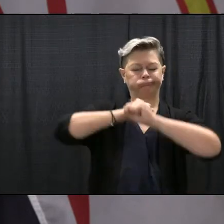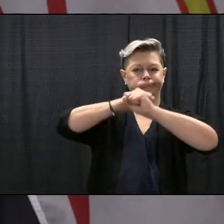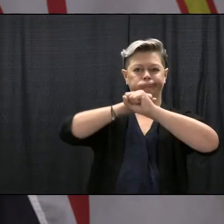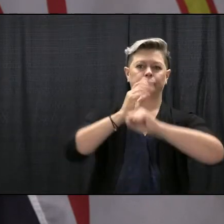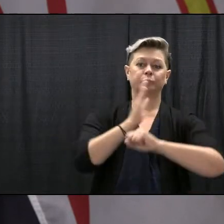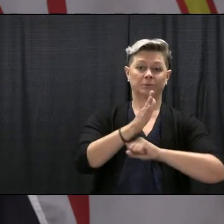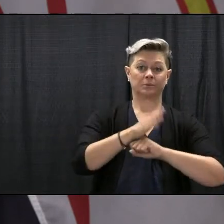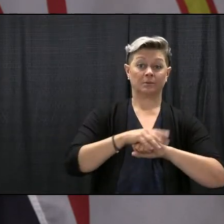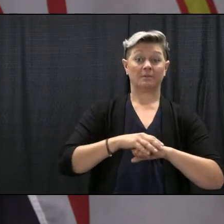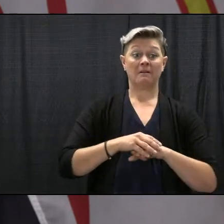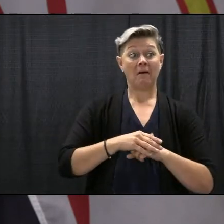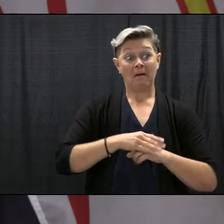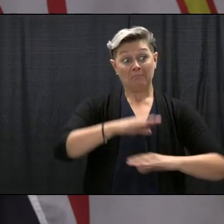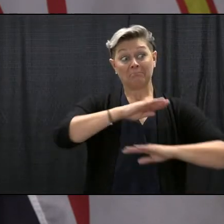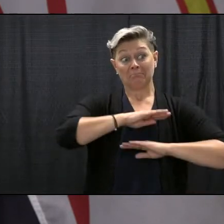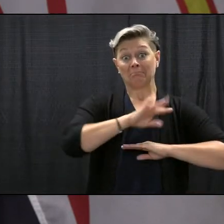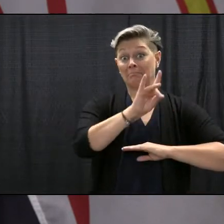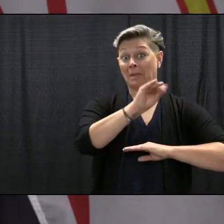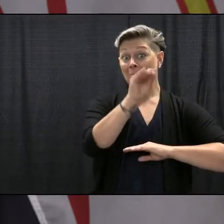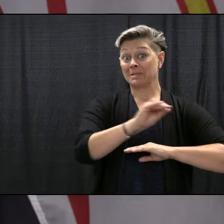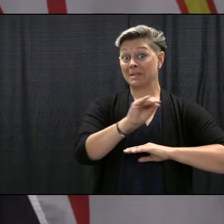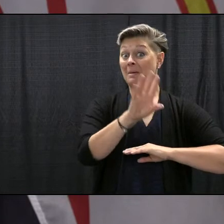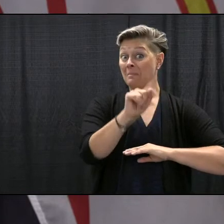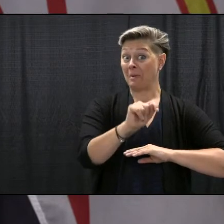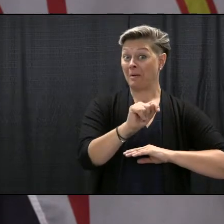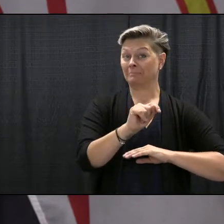we're happy with 80%,